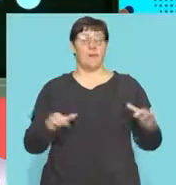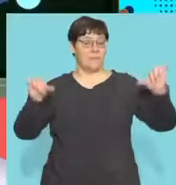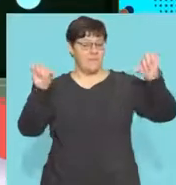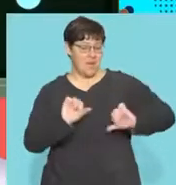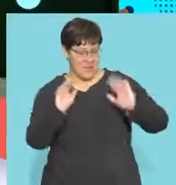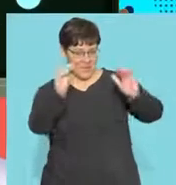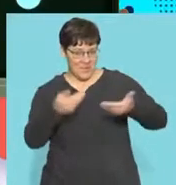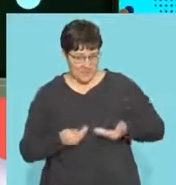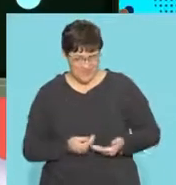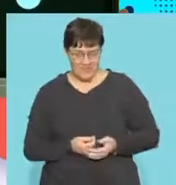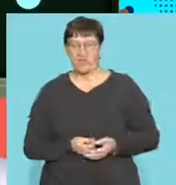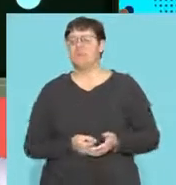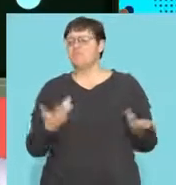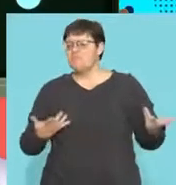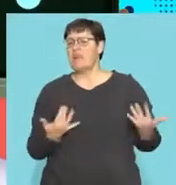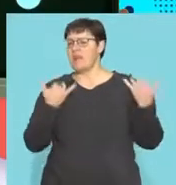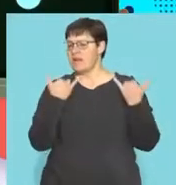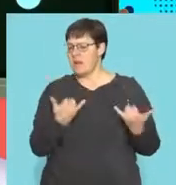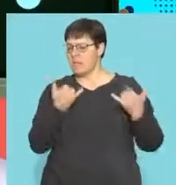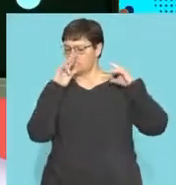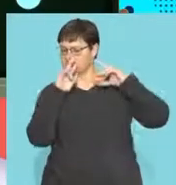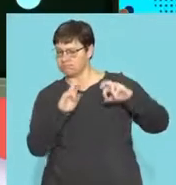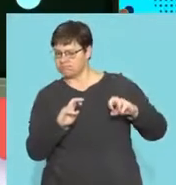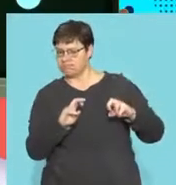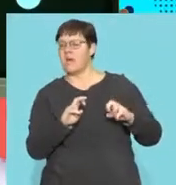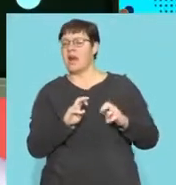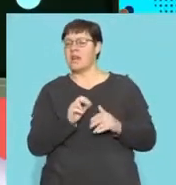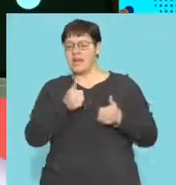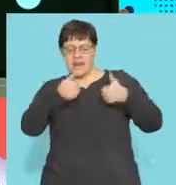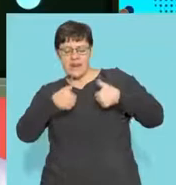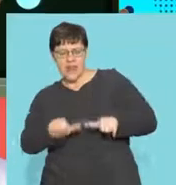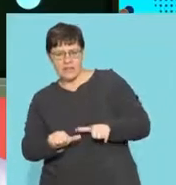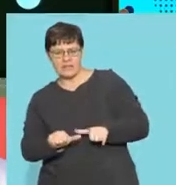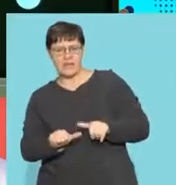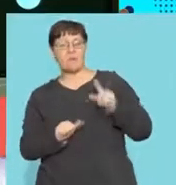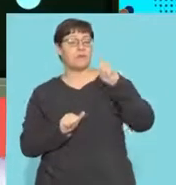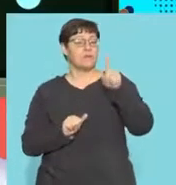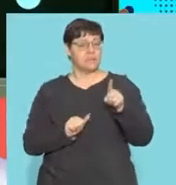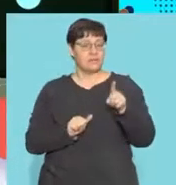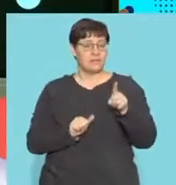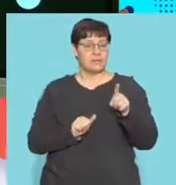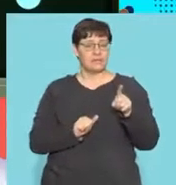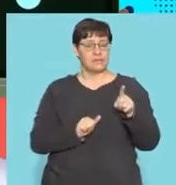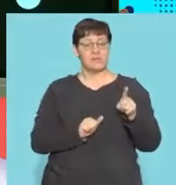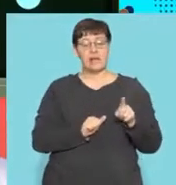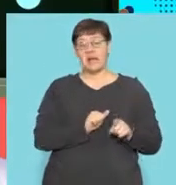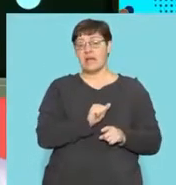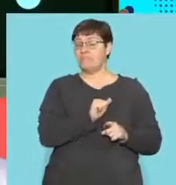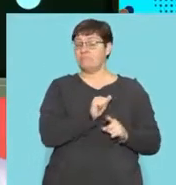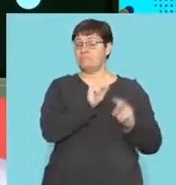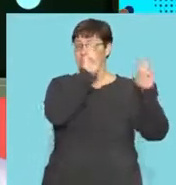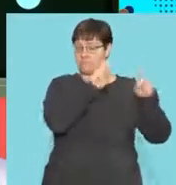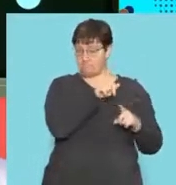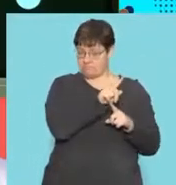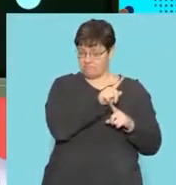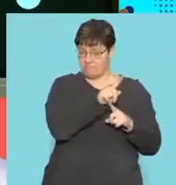Welcome back from that break. Let's get into the next part of how we're linking the electrolytic cell to the